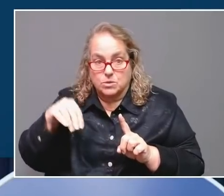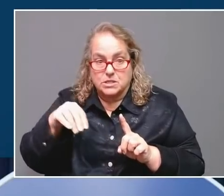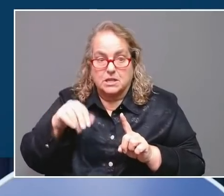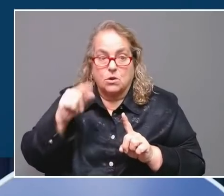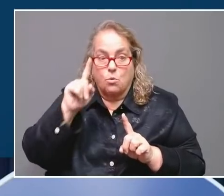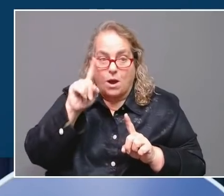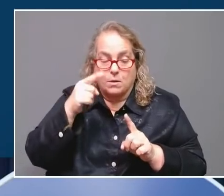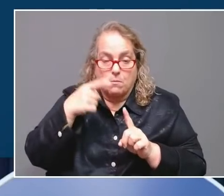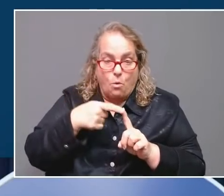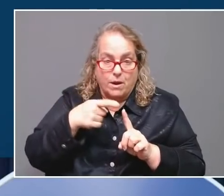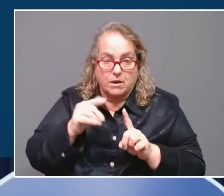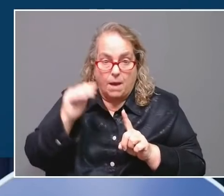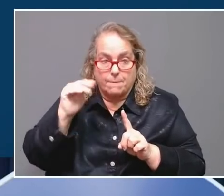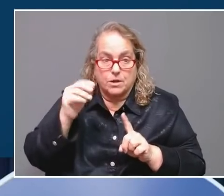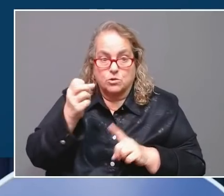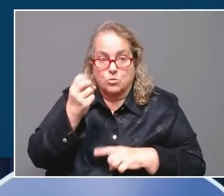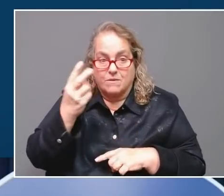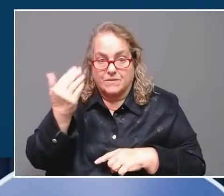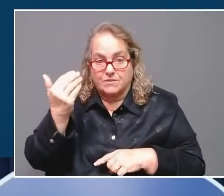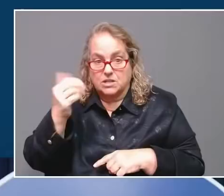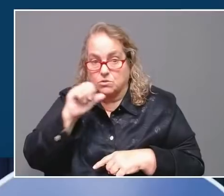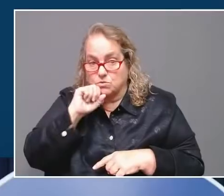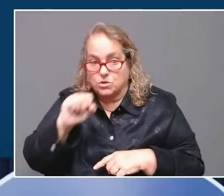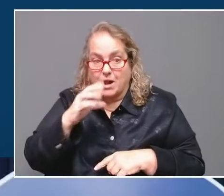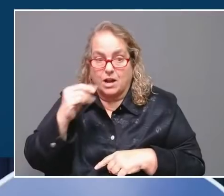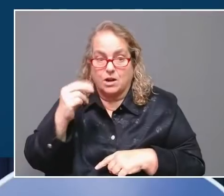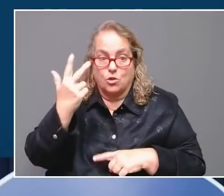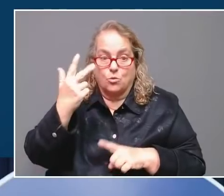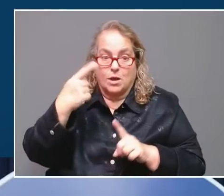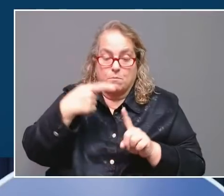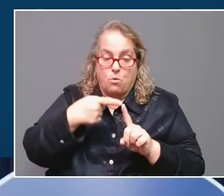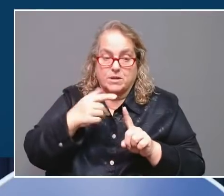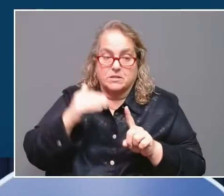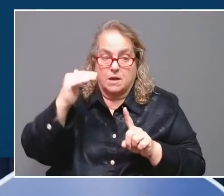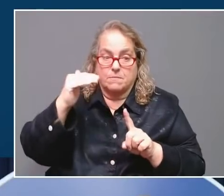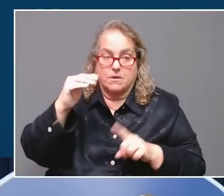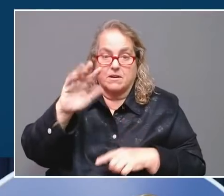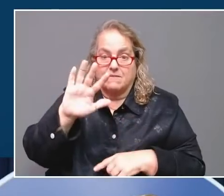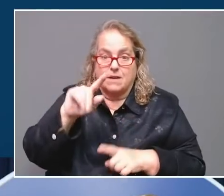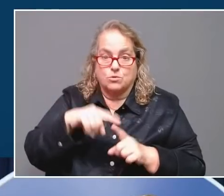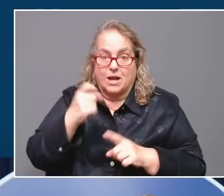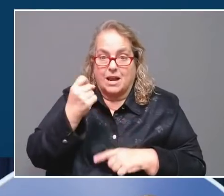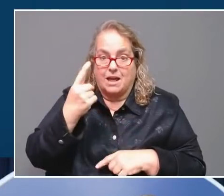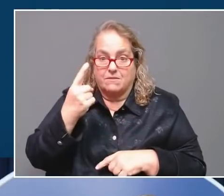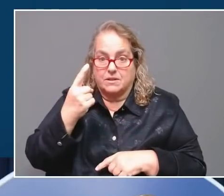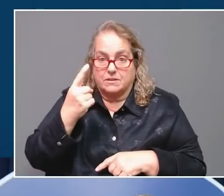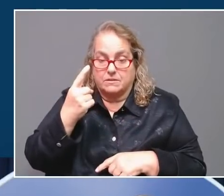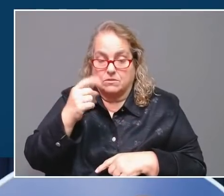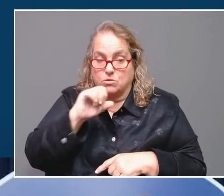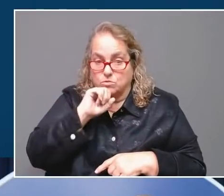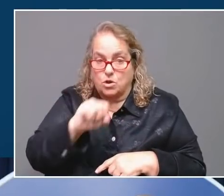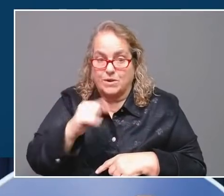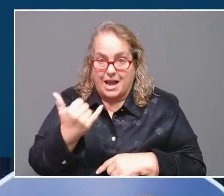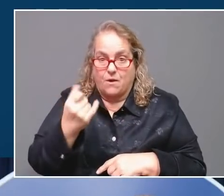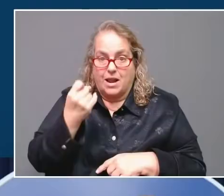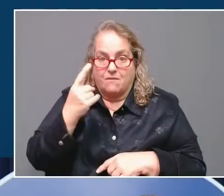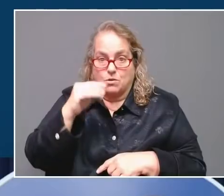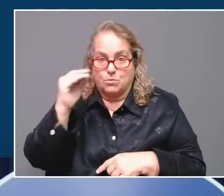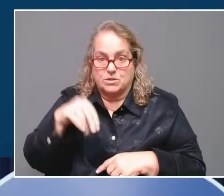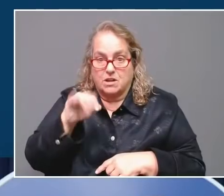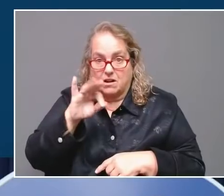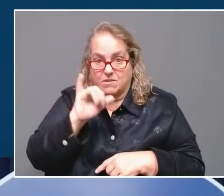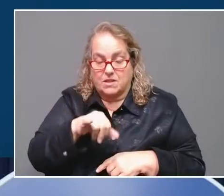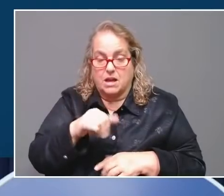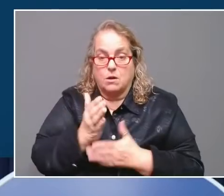12 to 15-year-olds. And 3 points up in 5 to 11-year-olds. Now 11% of that part of the